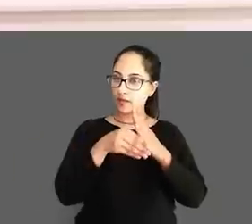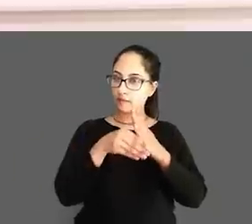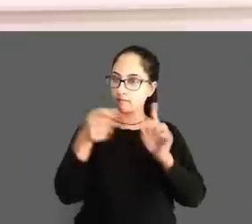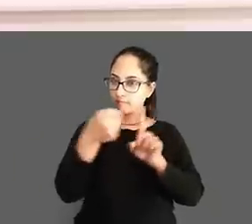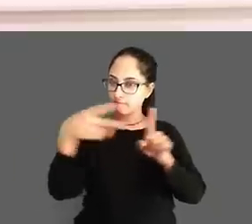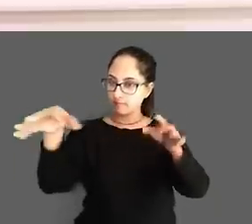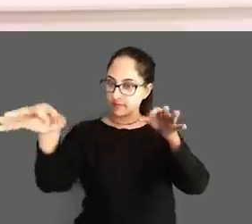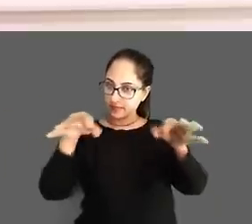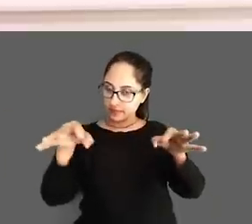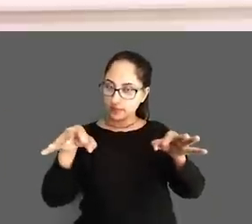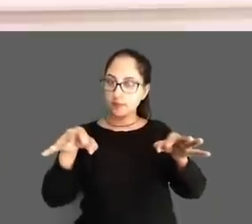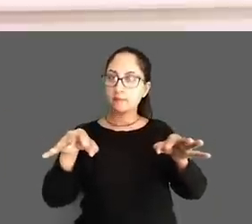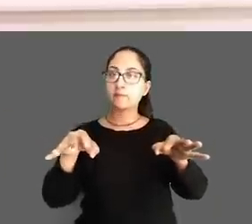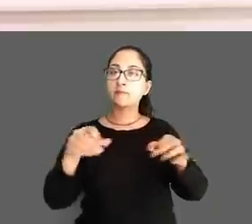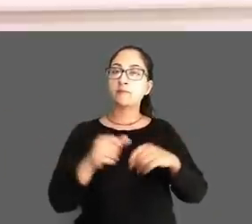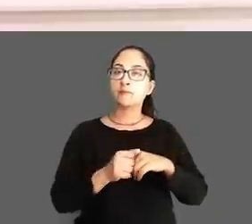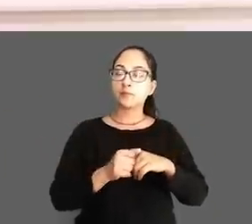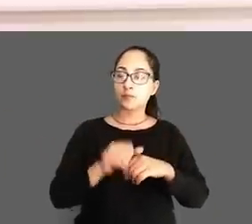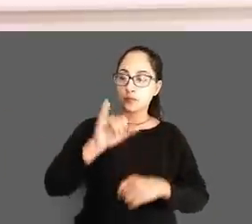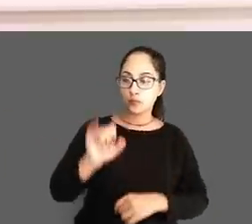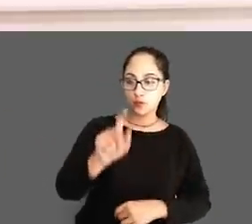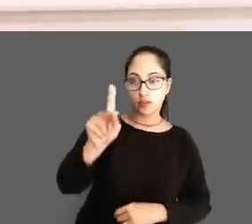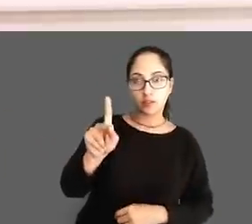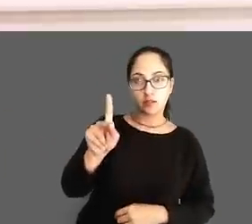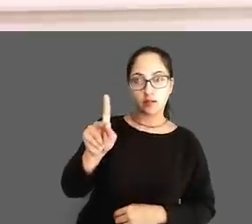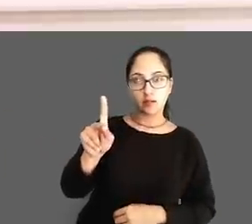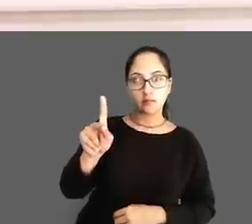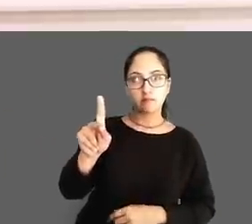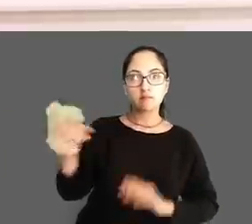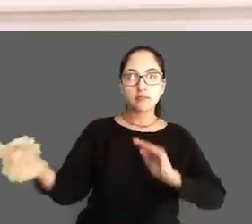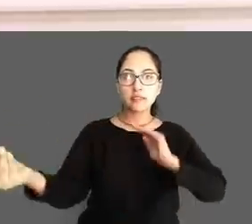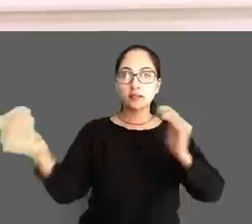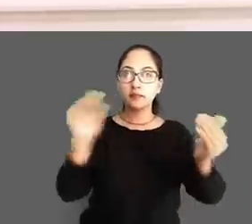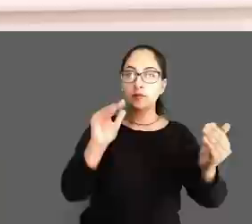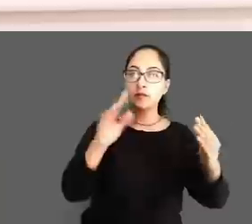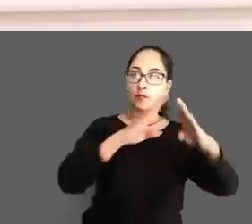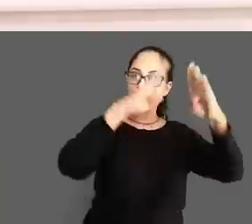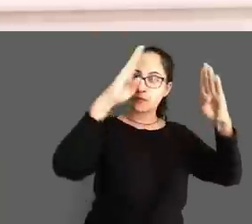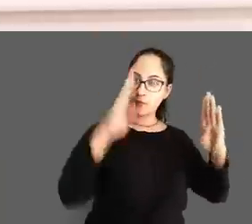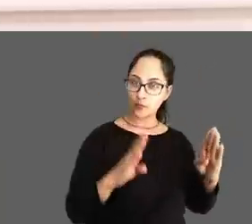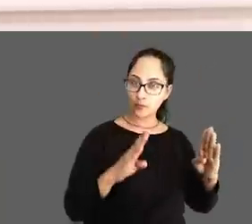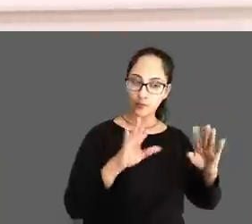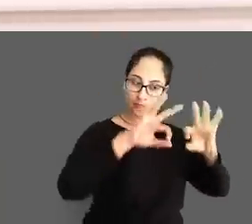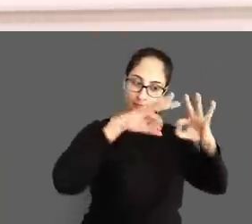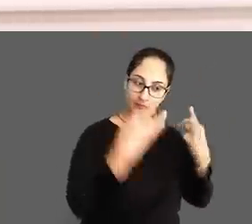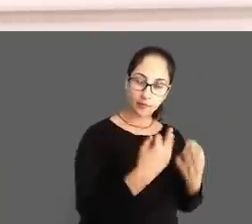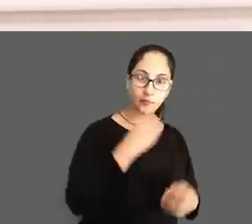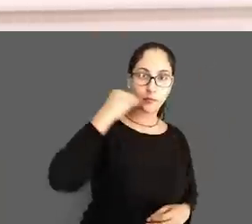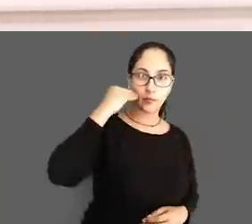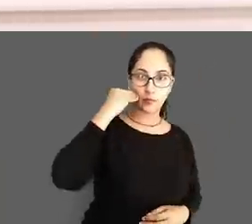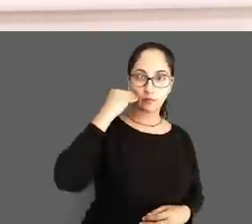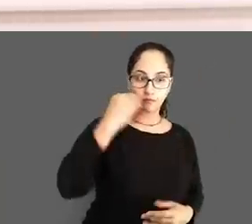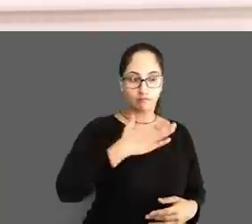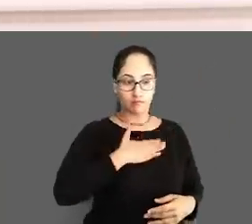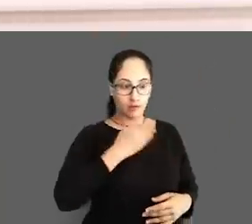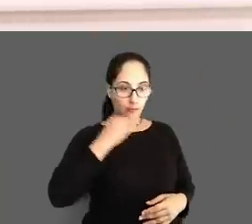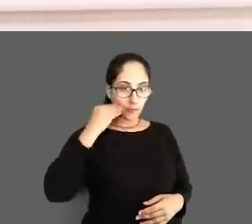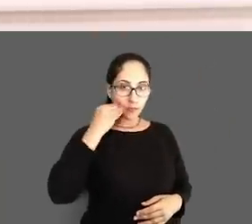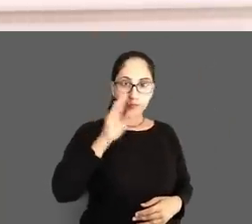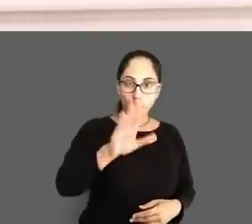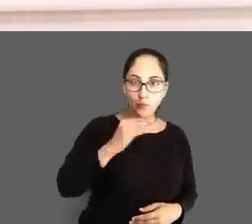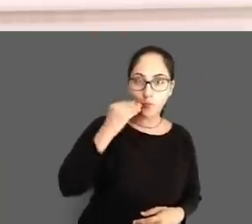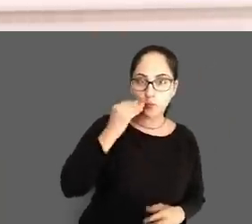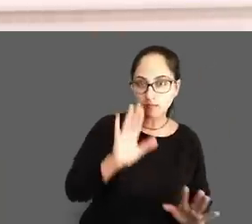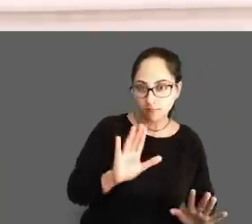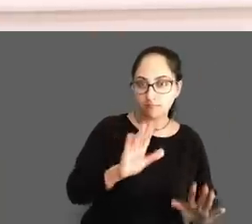it's a metaphor that compares a place of worship to a family home. My